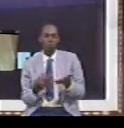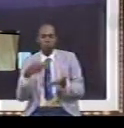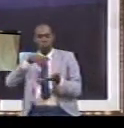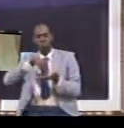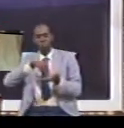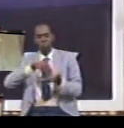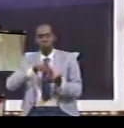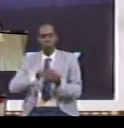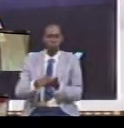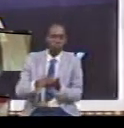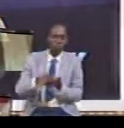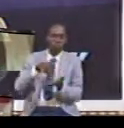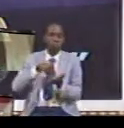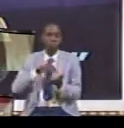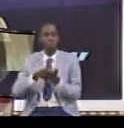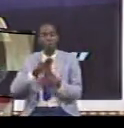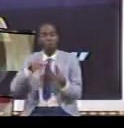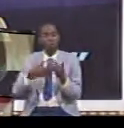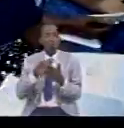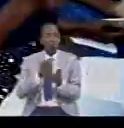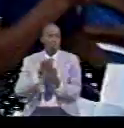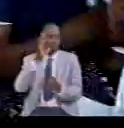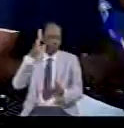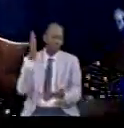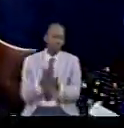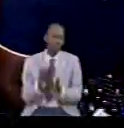rising tonight is going to stop.